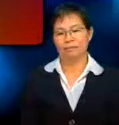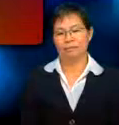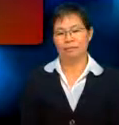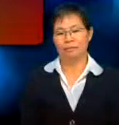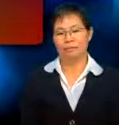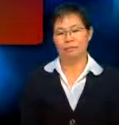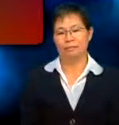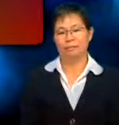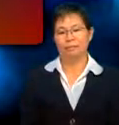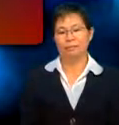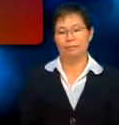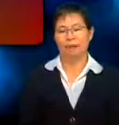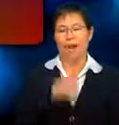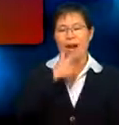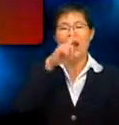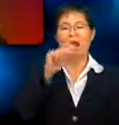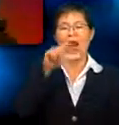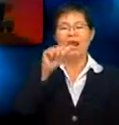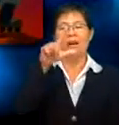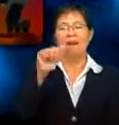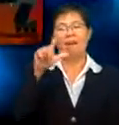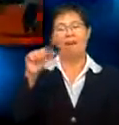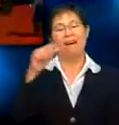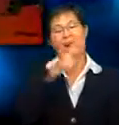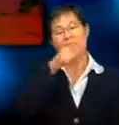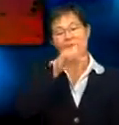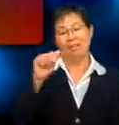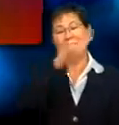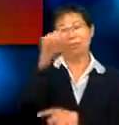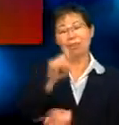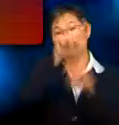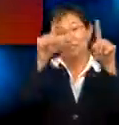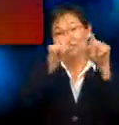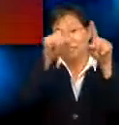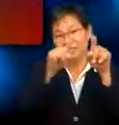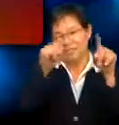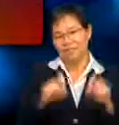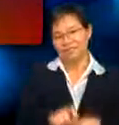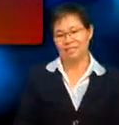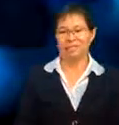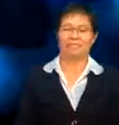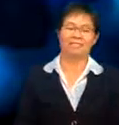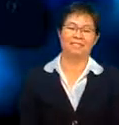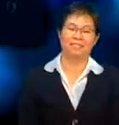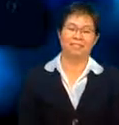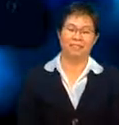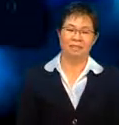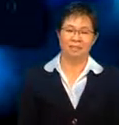La la la la la la la la questions.